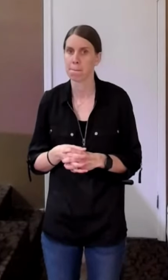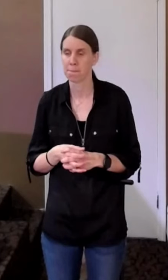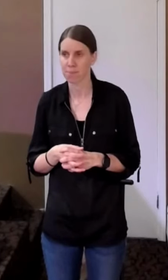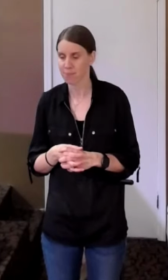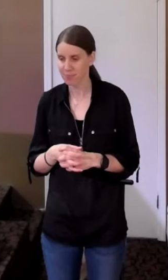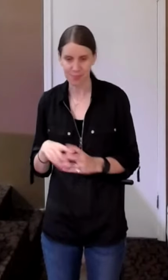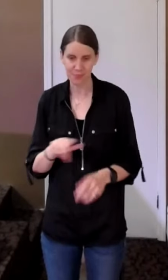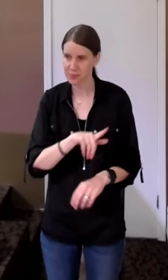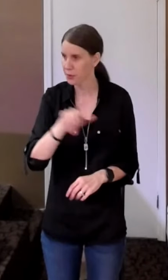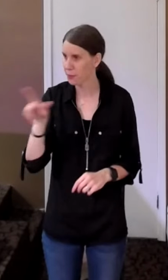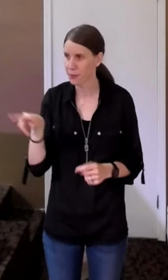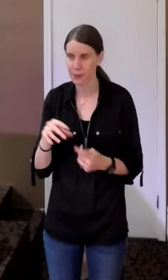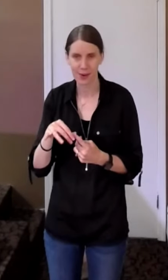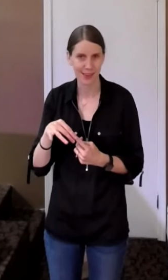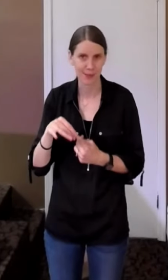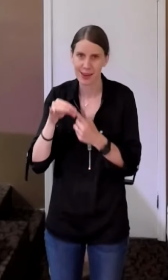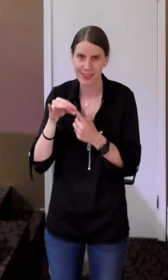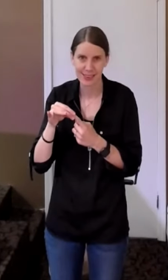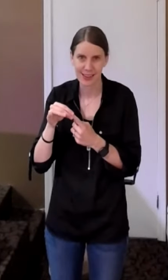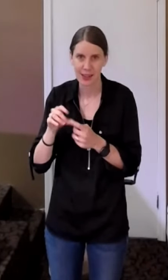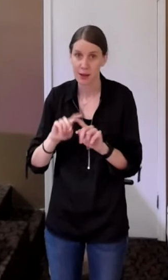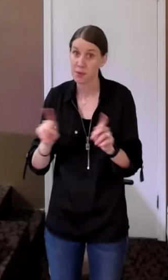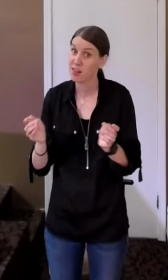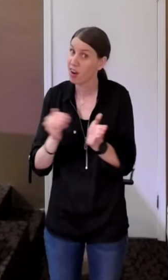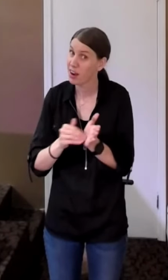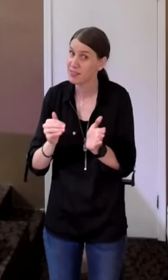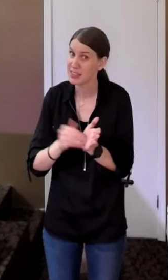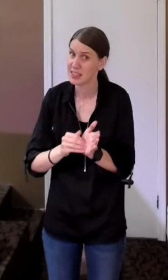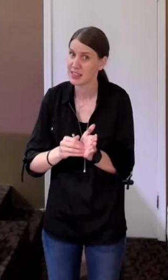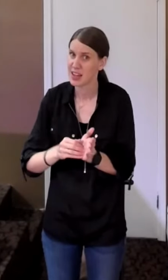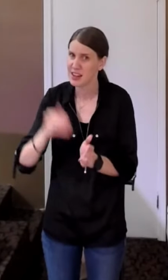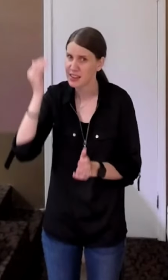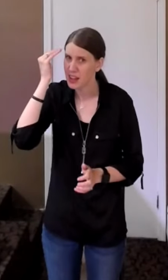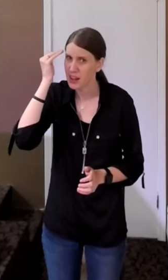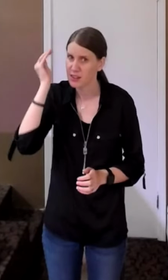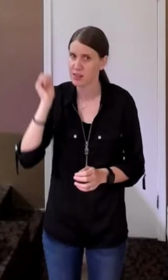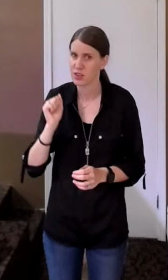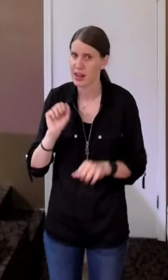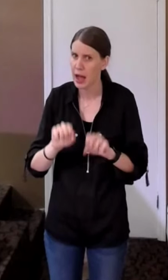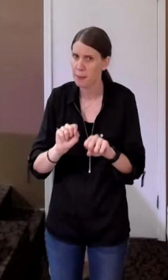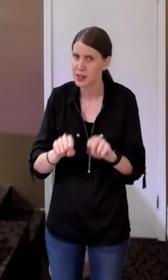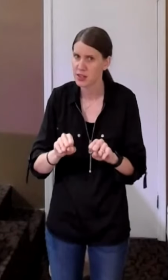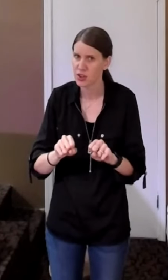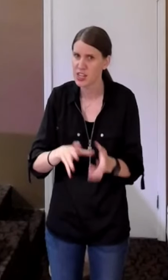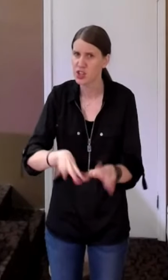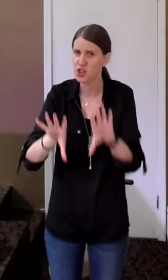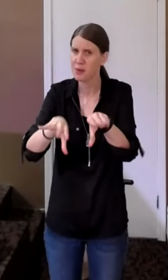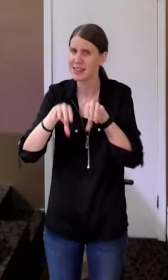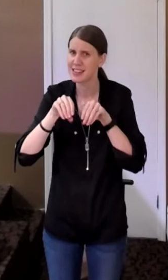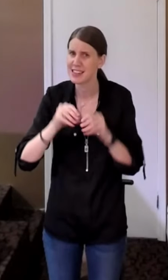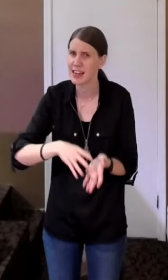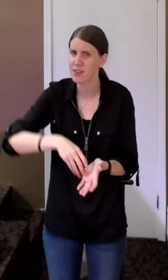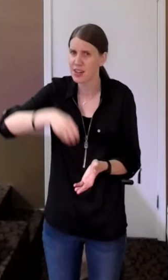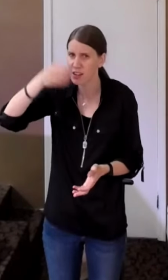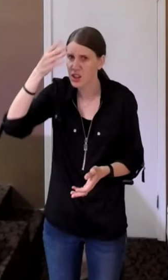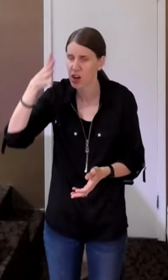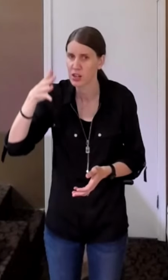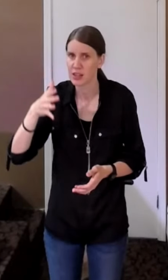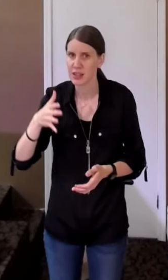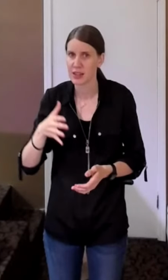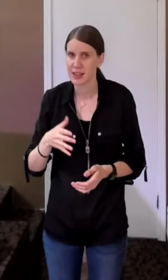Again, we're all unique, but many times the intellect, the opportunity for knowledge and understanding